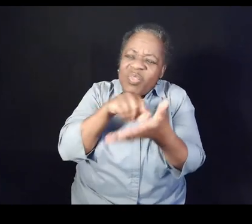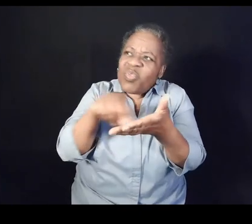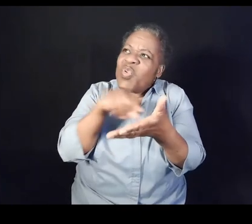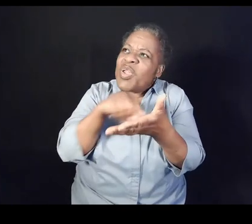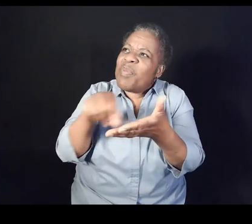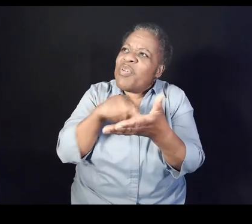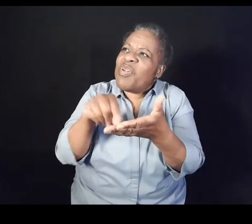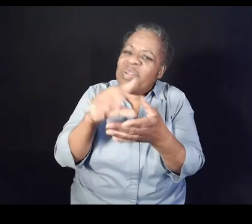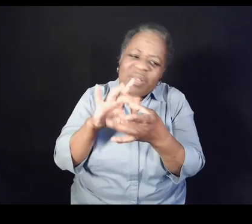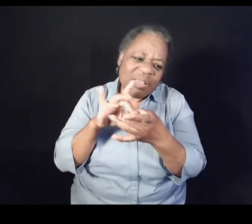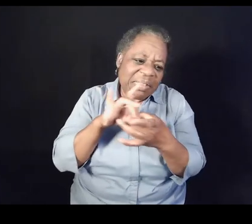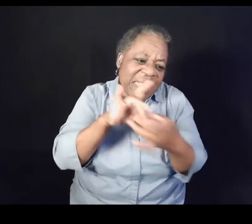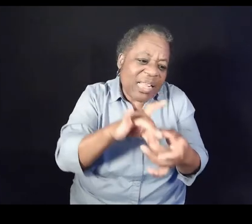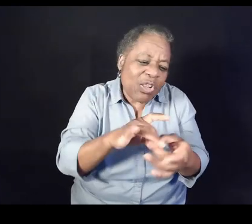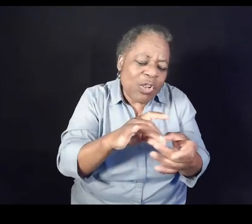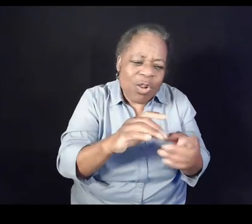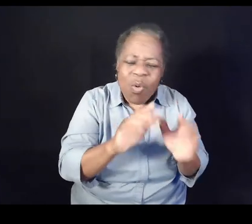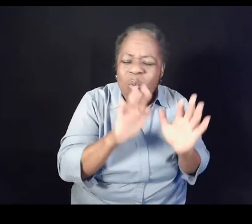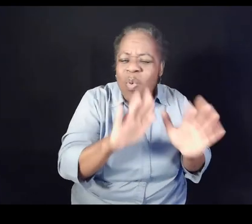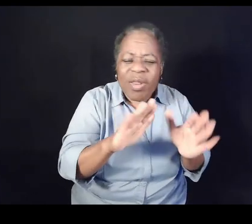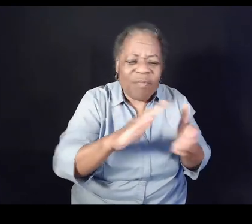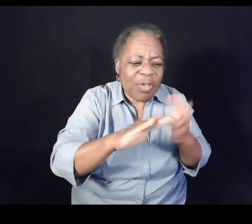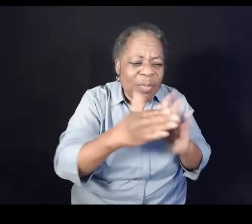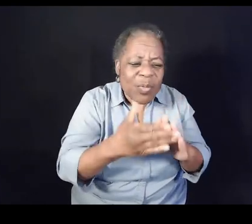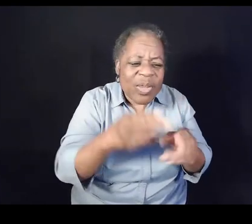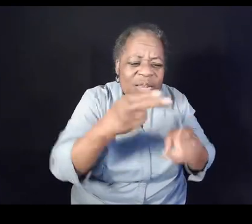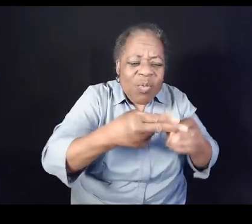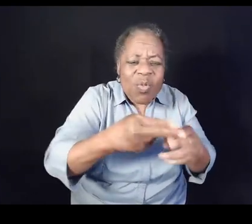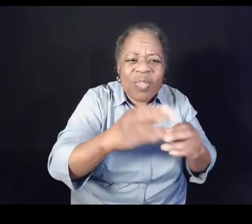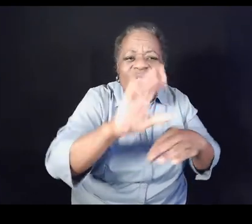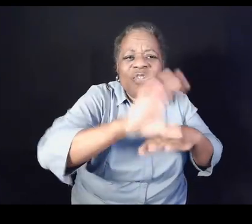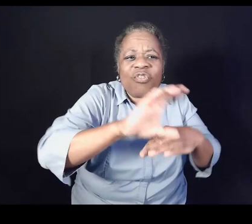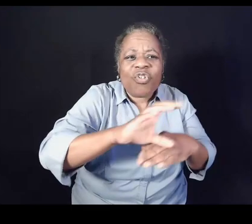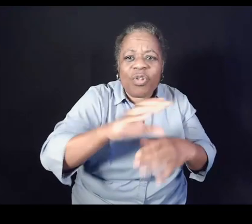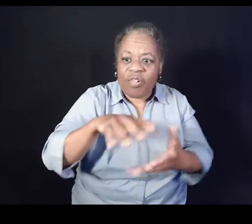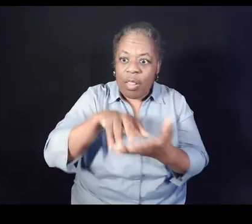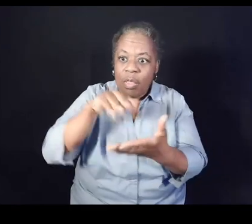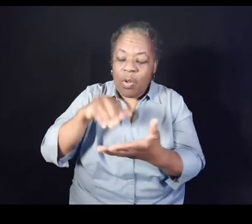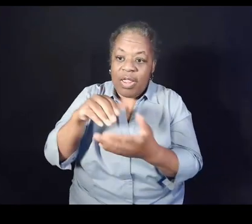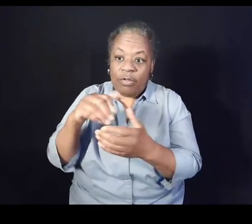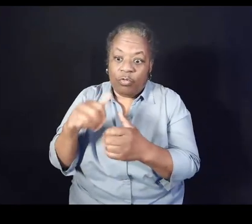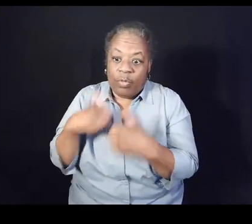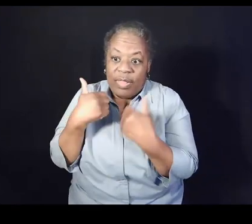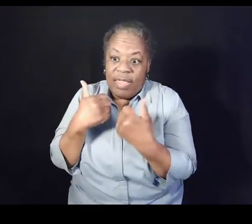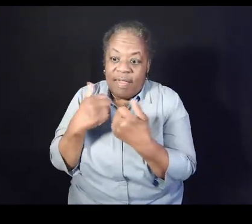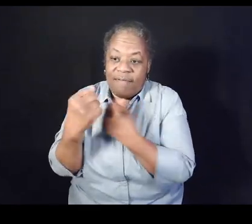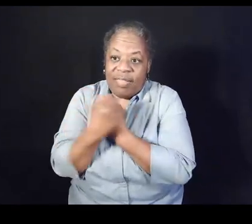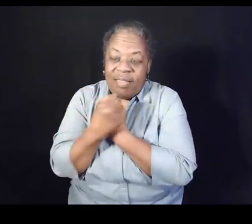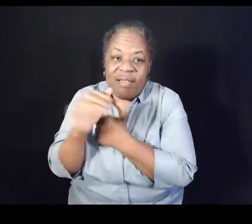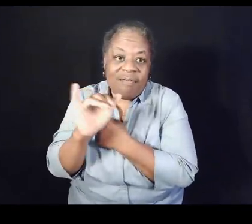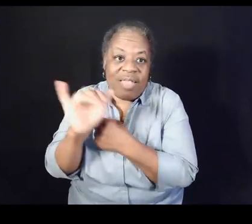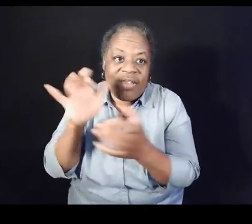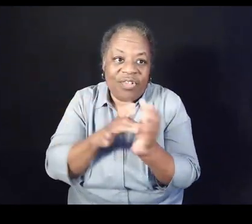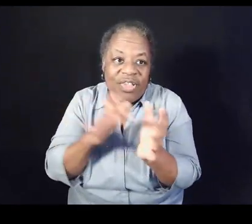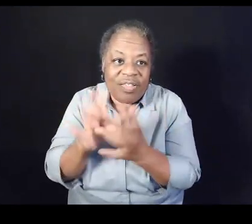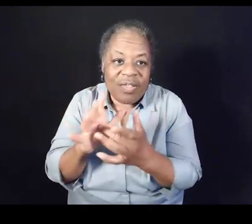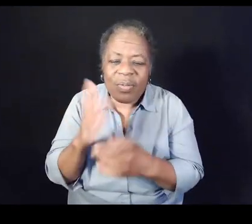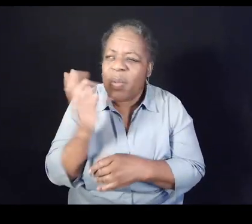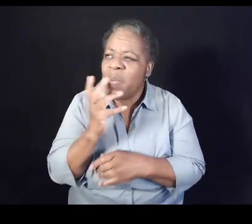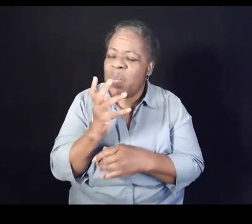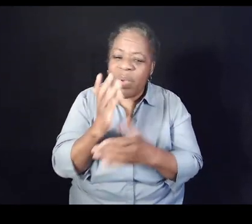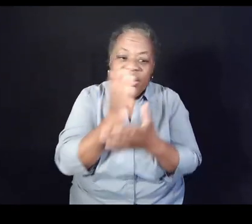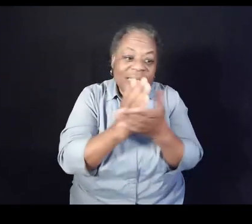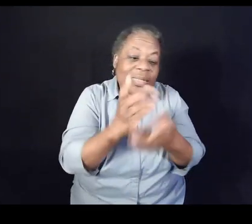this remarkable community called the church, learning to live and love like Jesus. Some days are rough,